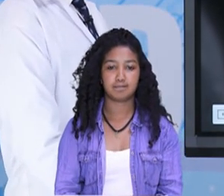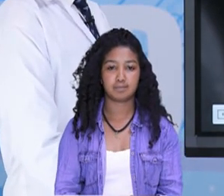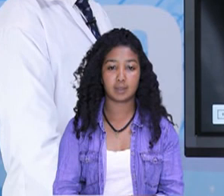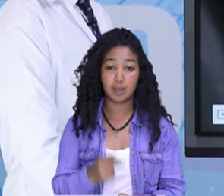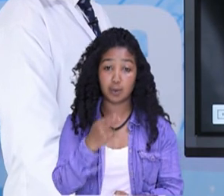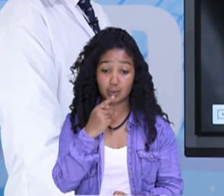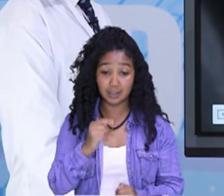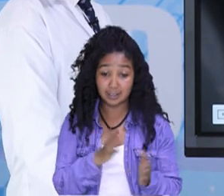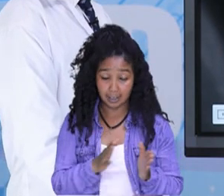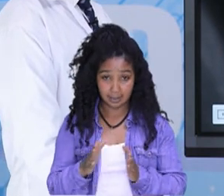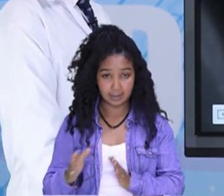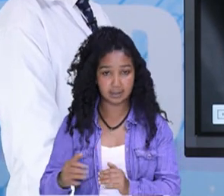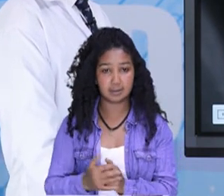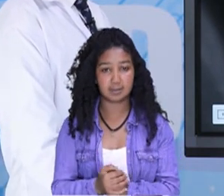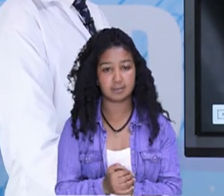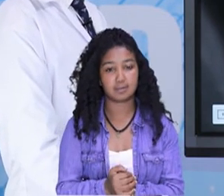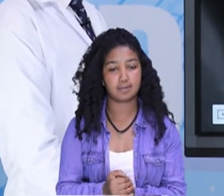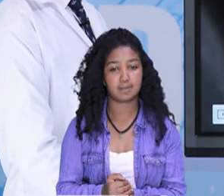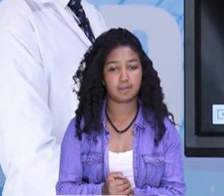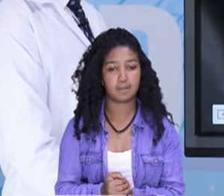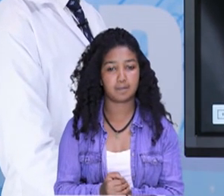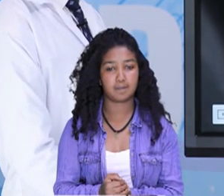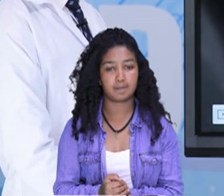In protein synthesis,